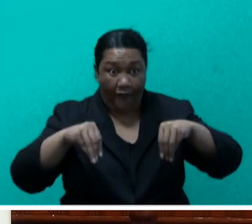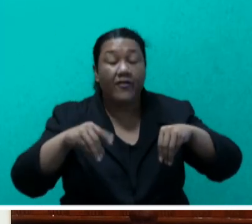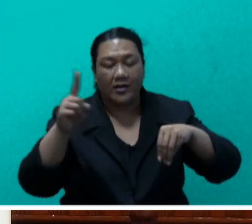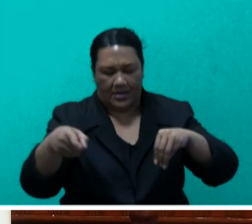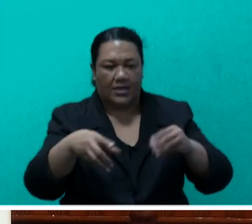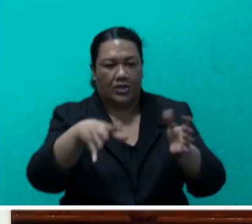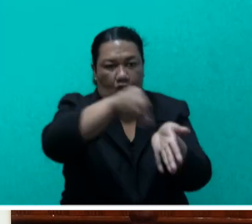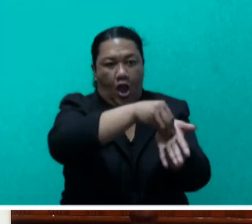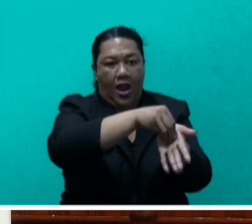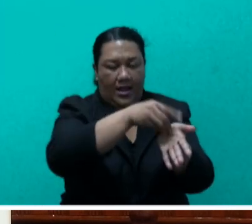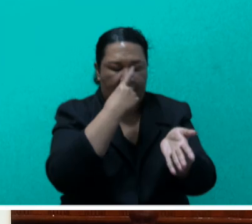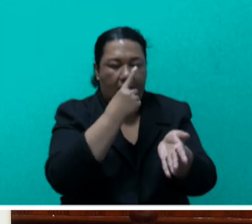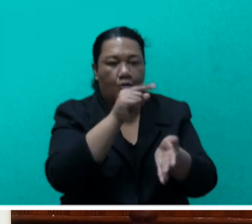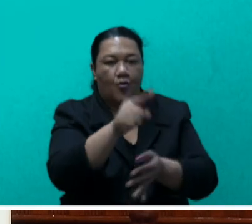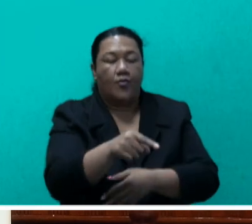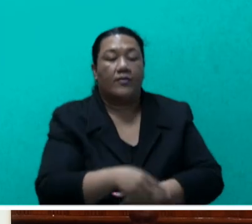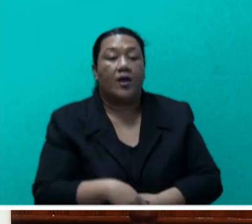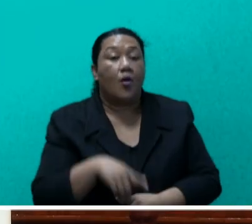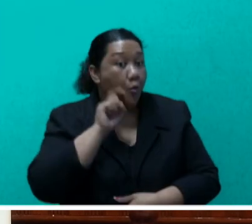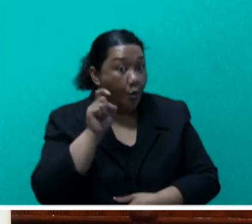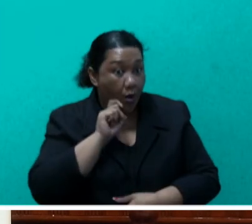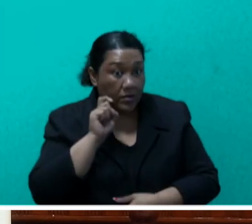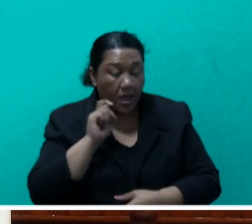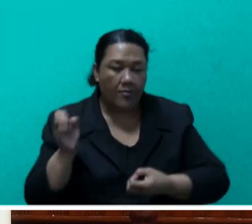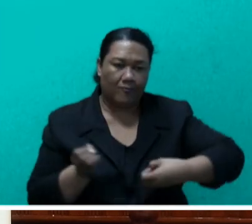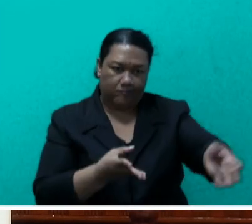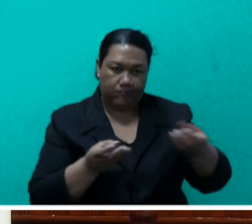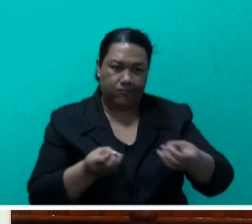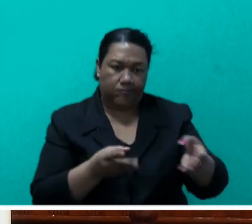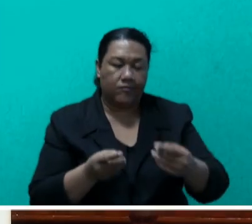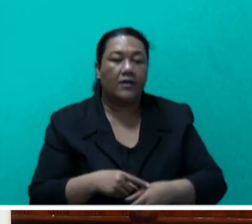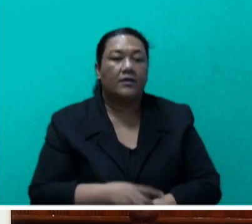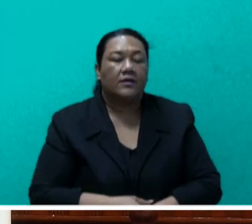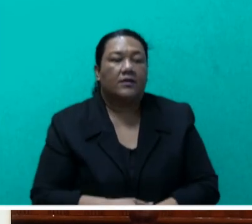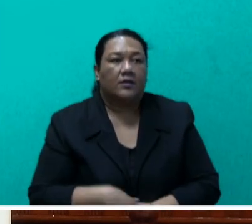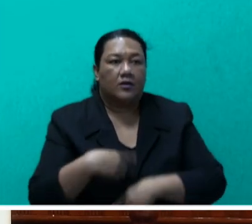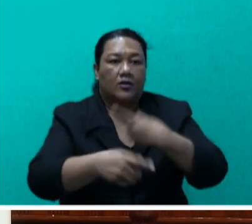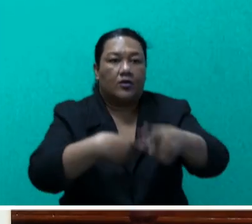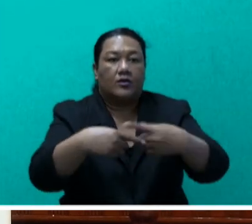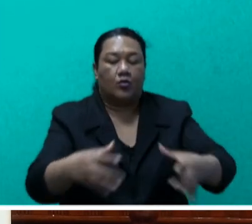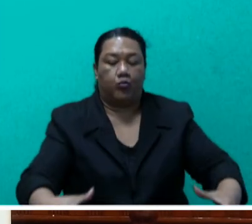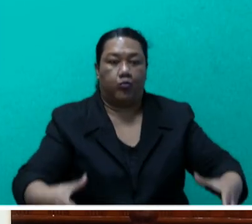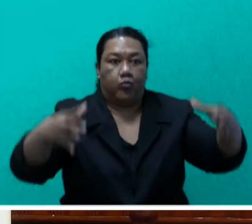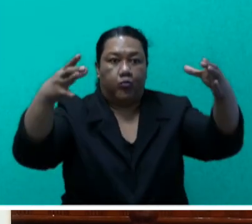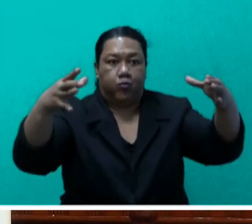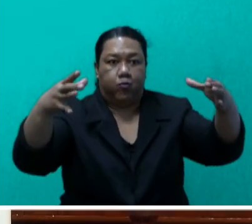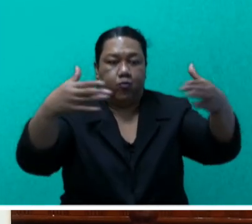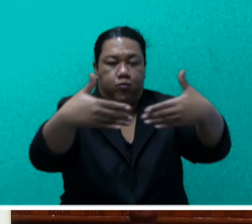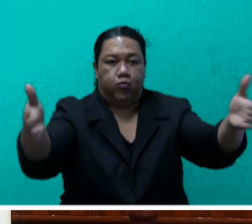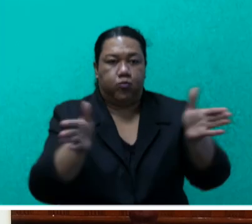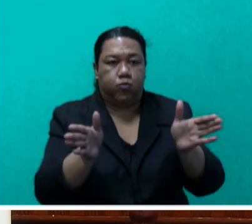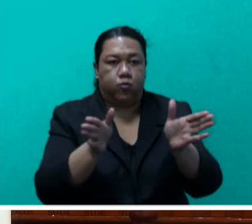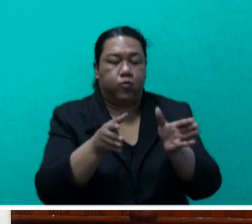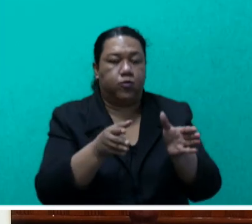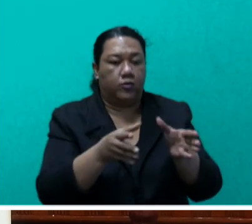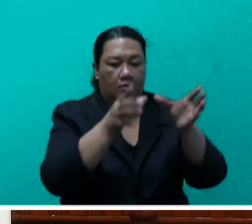Having a steady supply of water through the installation of water tanks and pumps